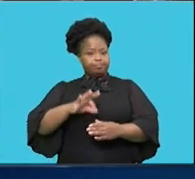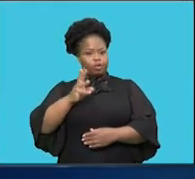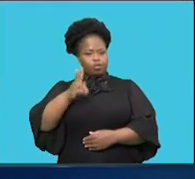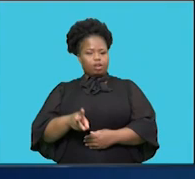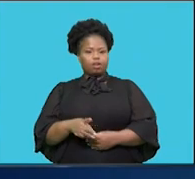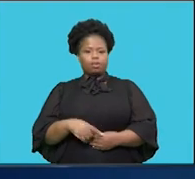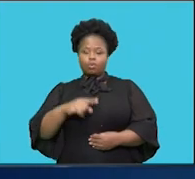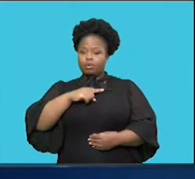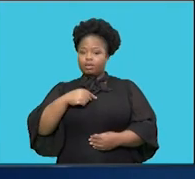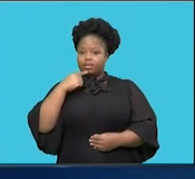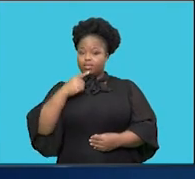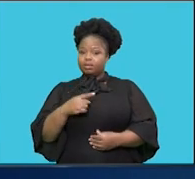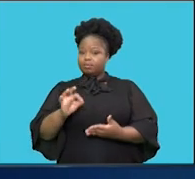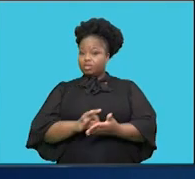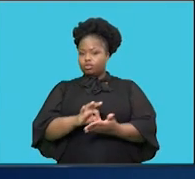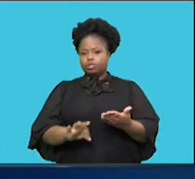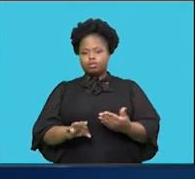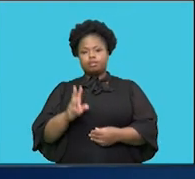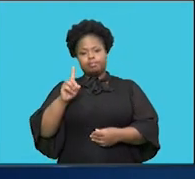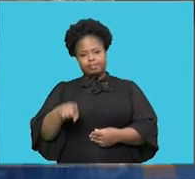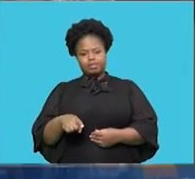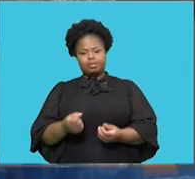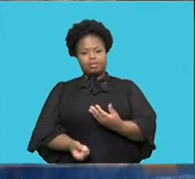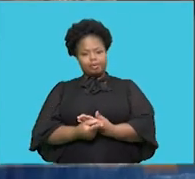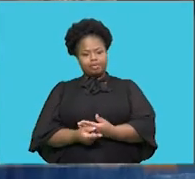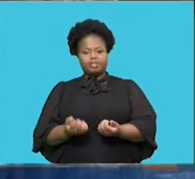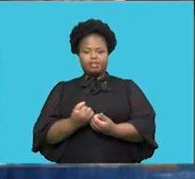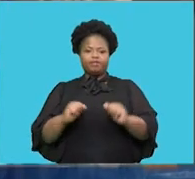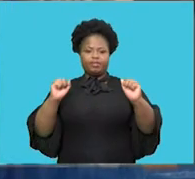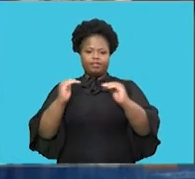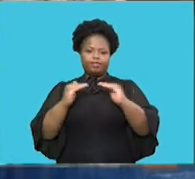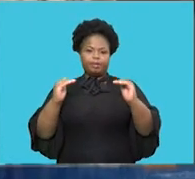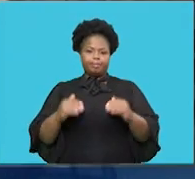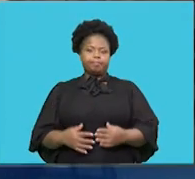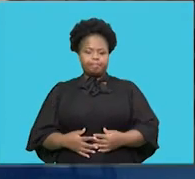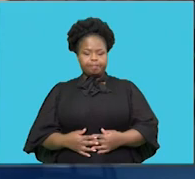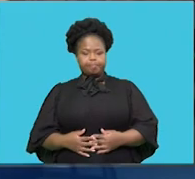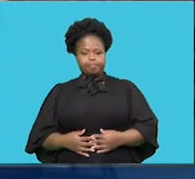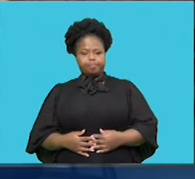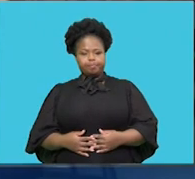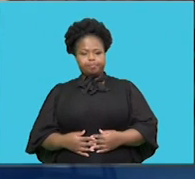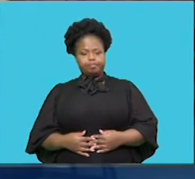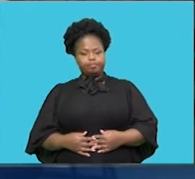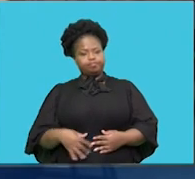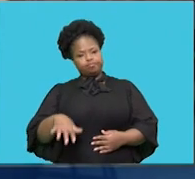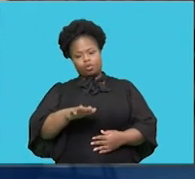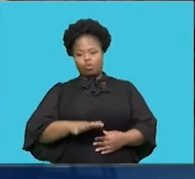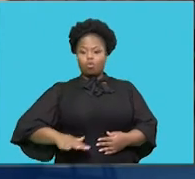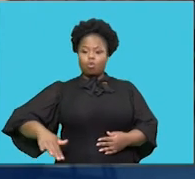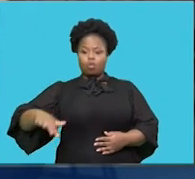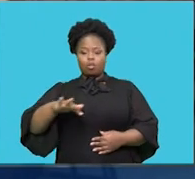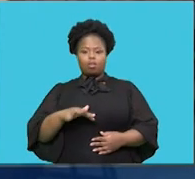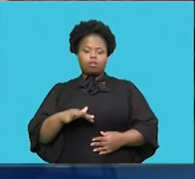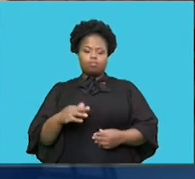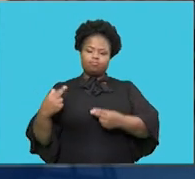netefatsong ya gore dikgetho tsena di phethwa ka toka ntle le kgethollo mmogo le leeme. Every one of us